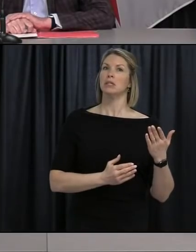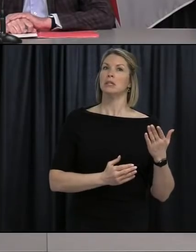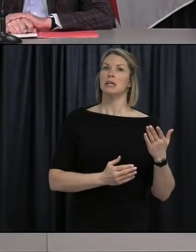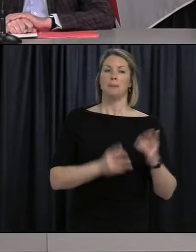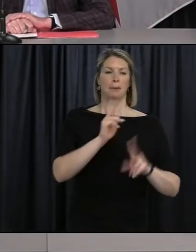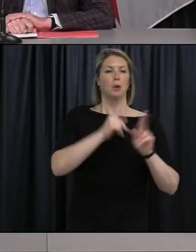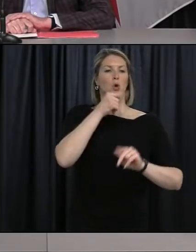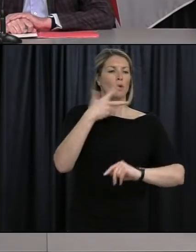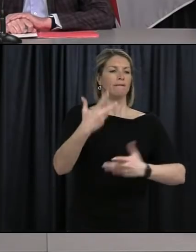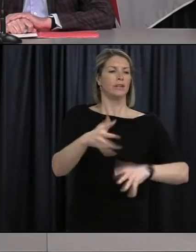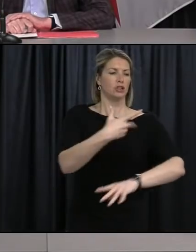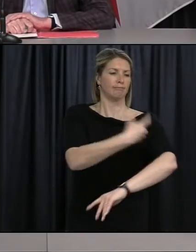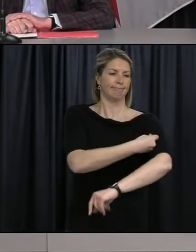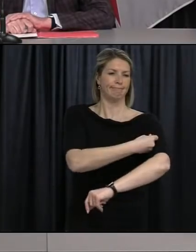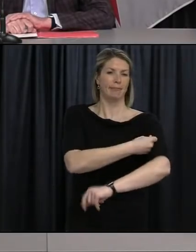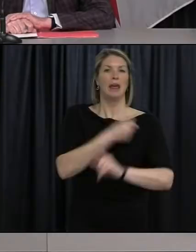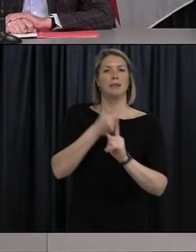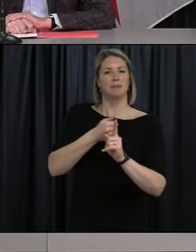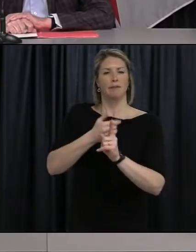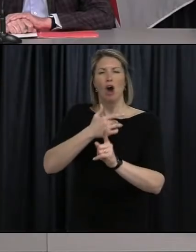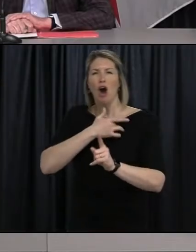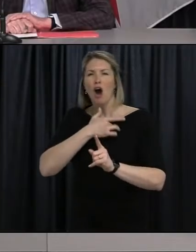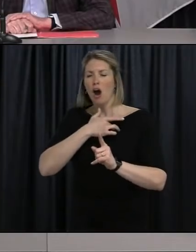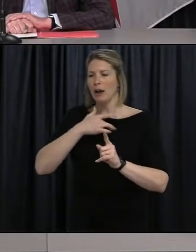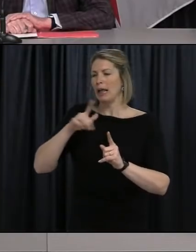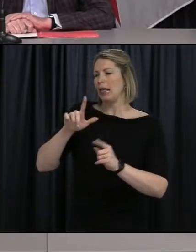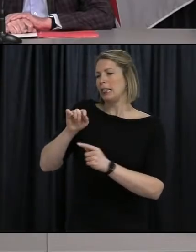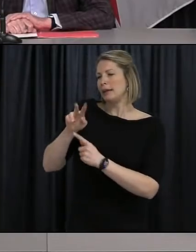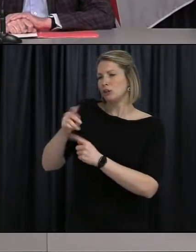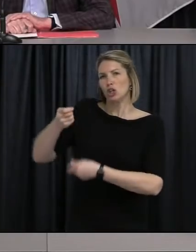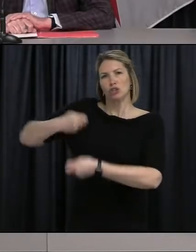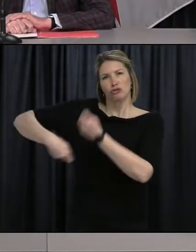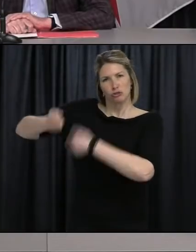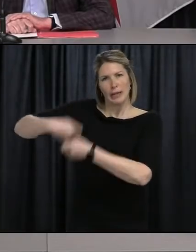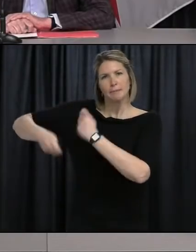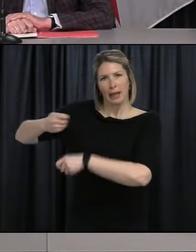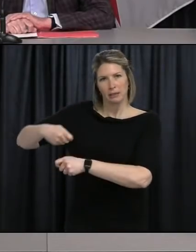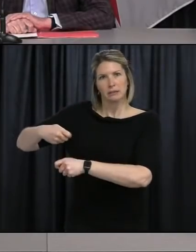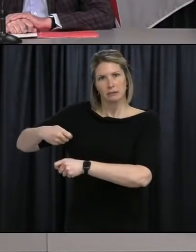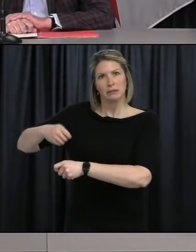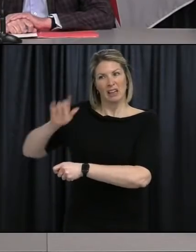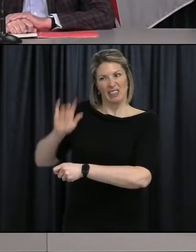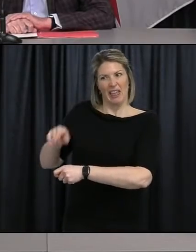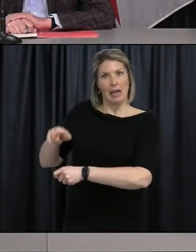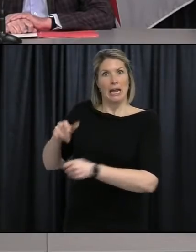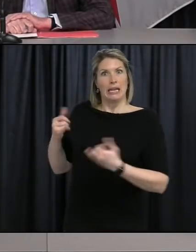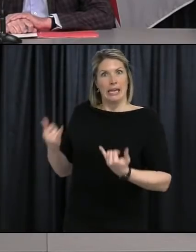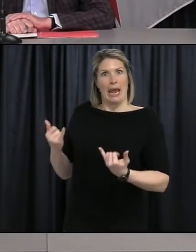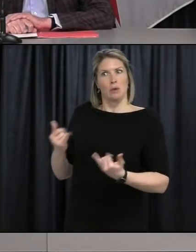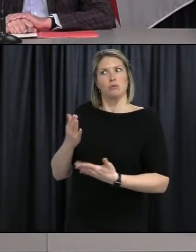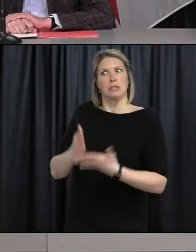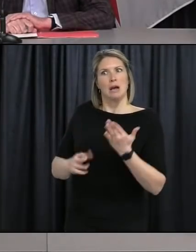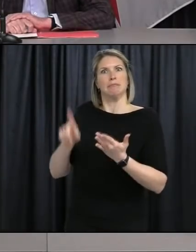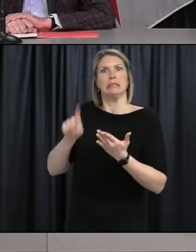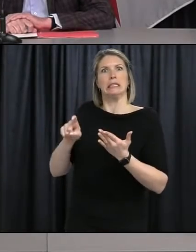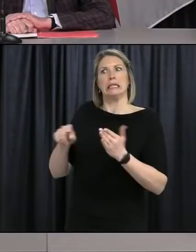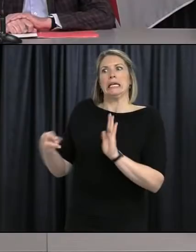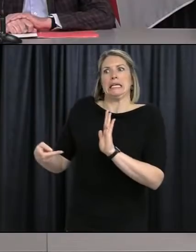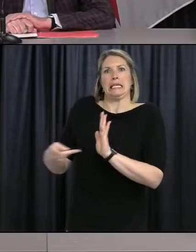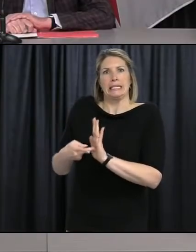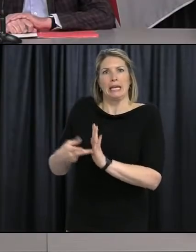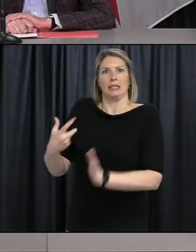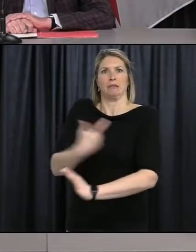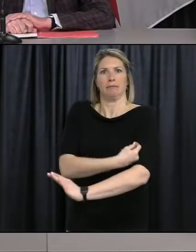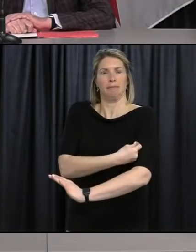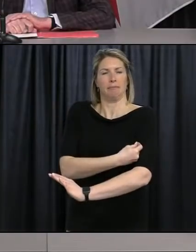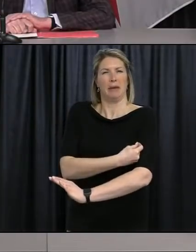in the time frame put out by the manufacturer, so 21 or 28 days, depending if it's Pfizer or Moderna. Who do they contact? How do they